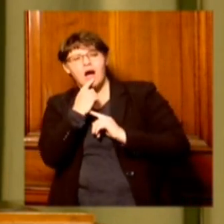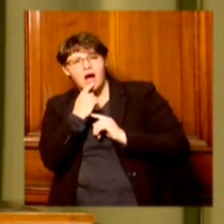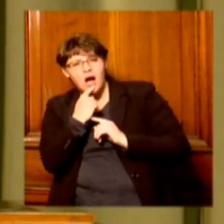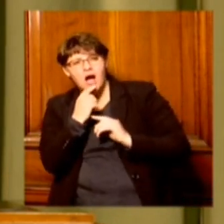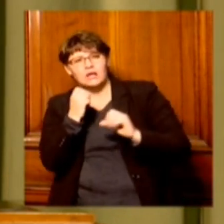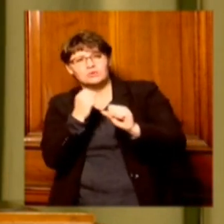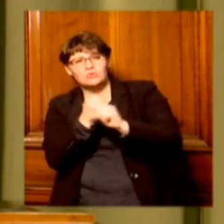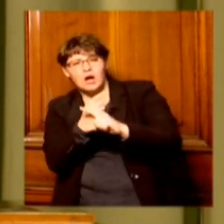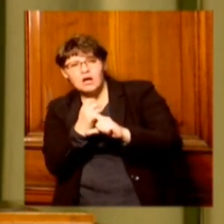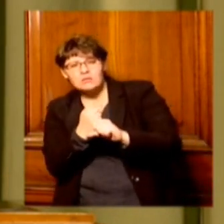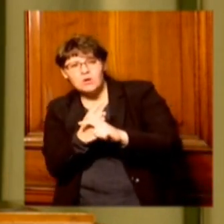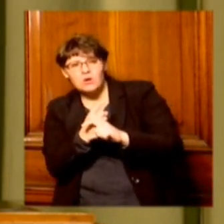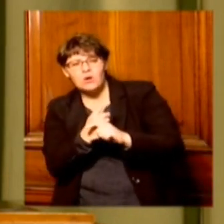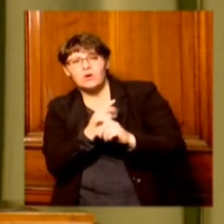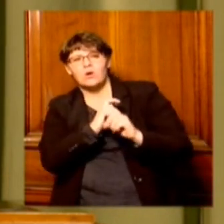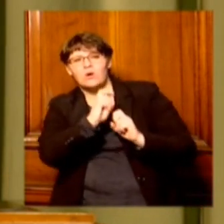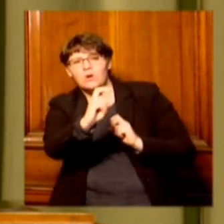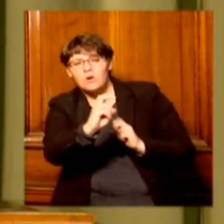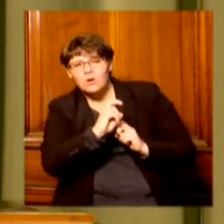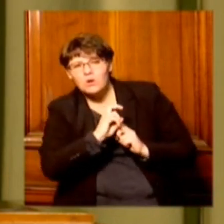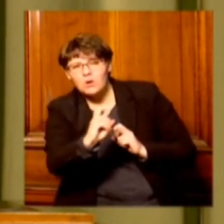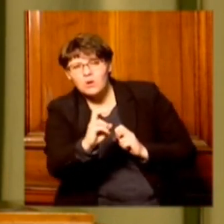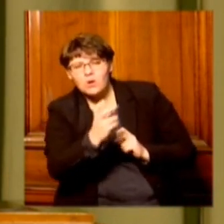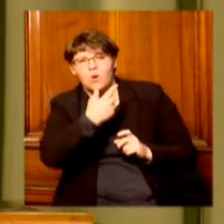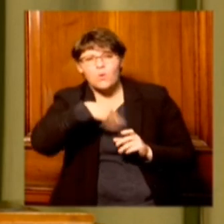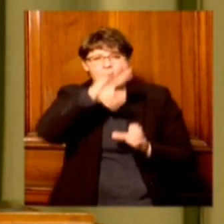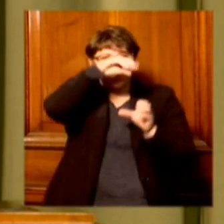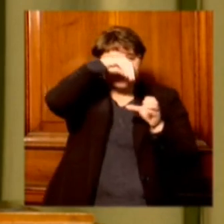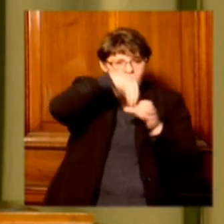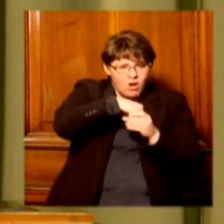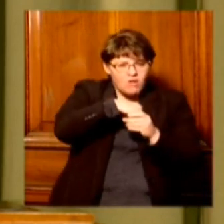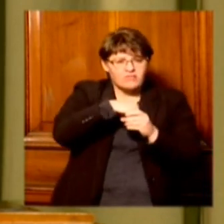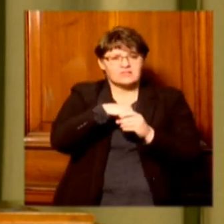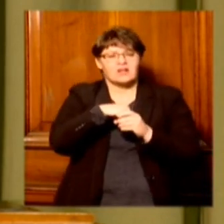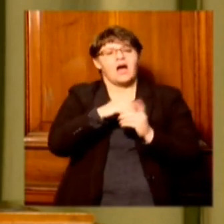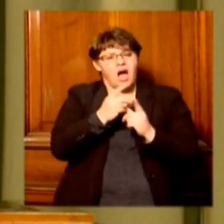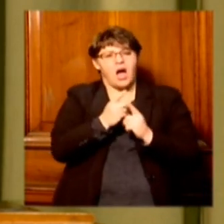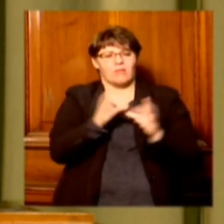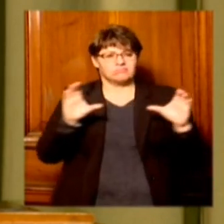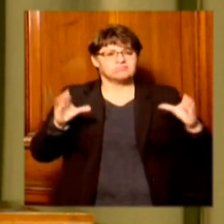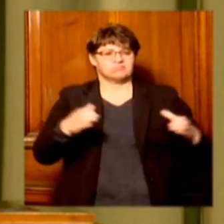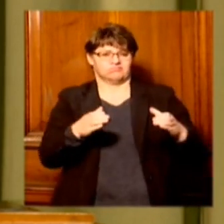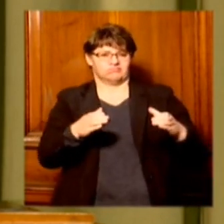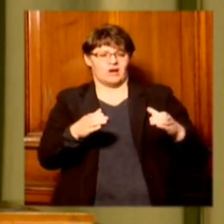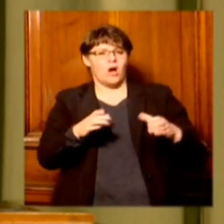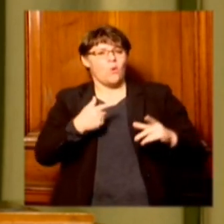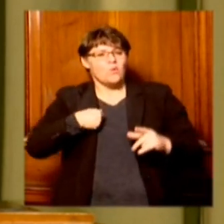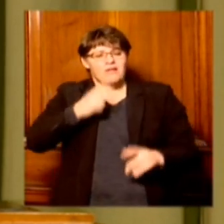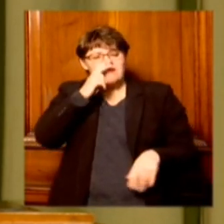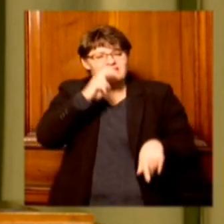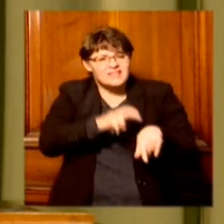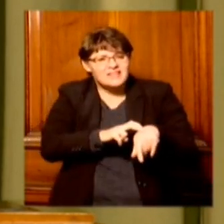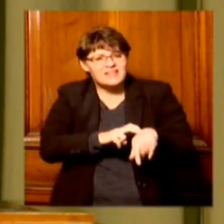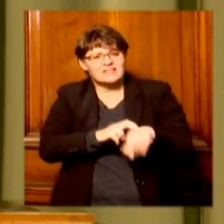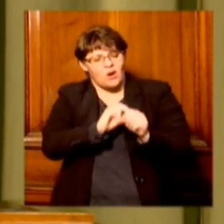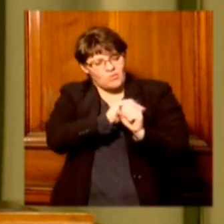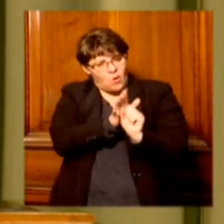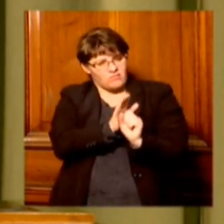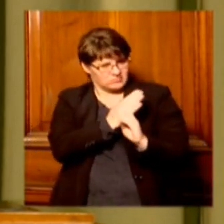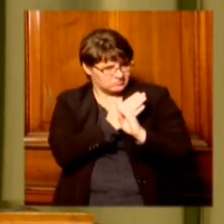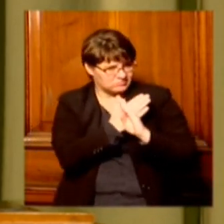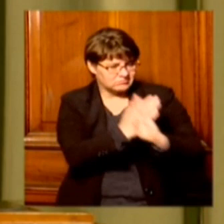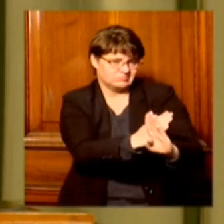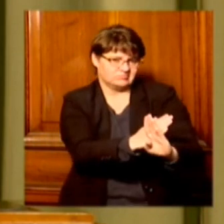we are participating as part of the collective in the combating of the spread of